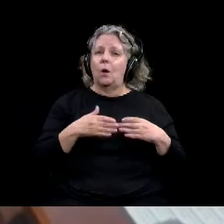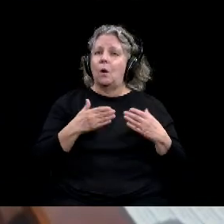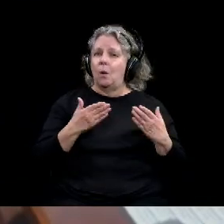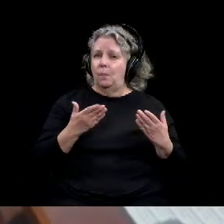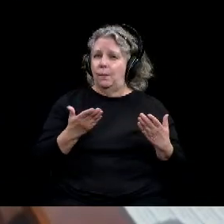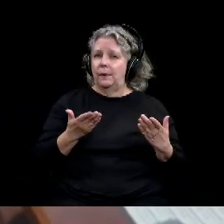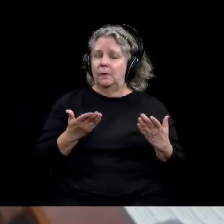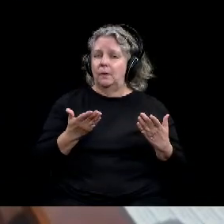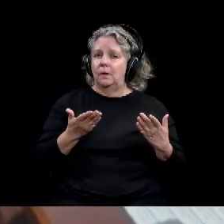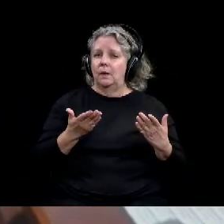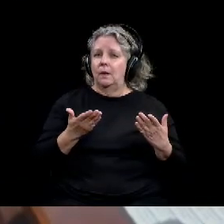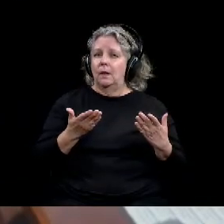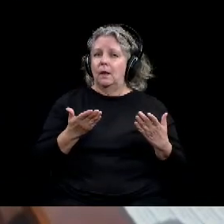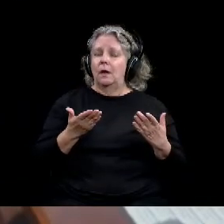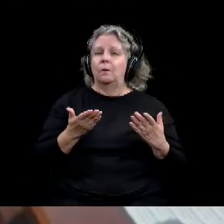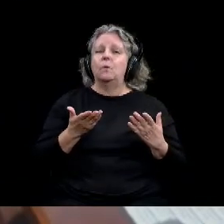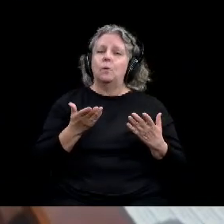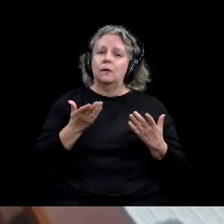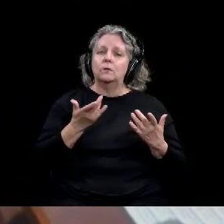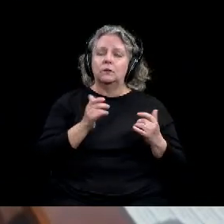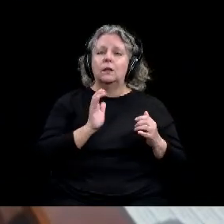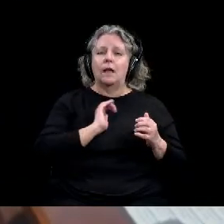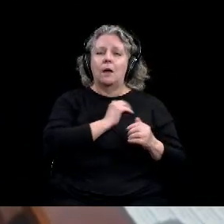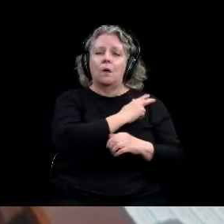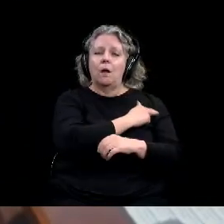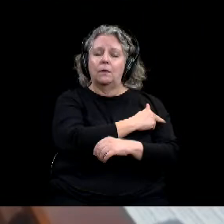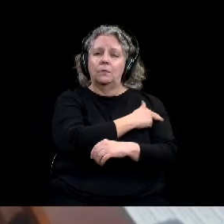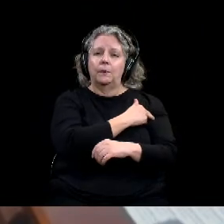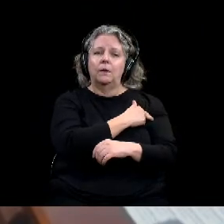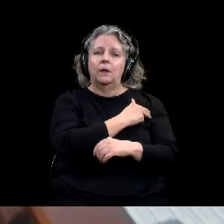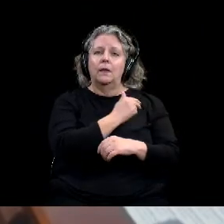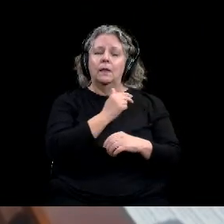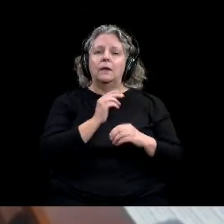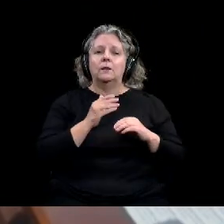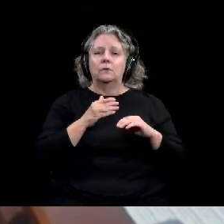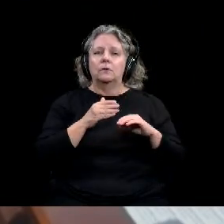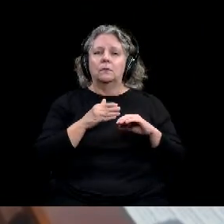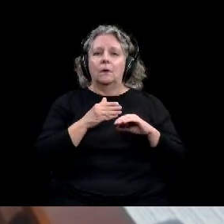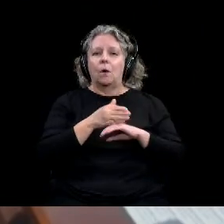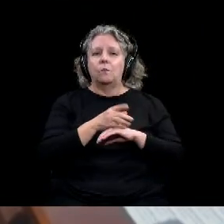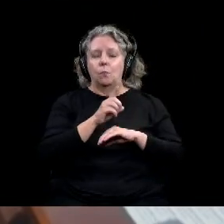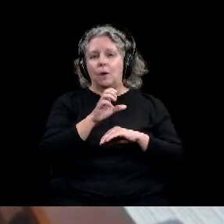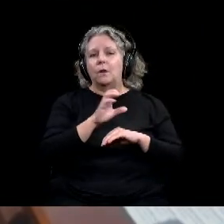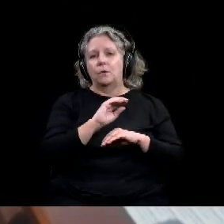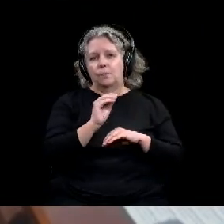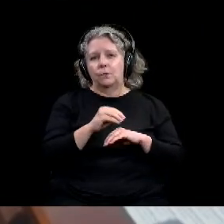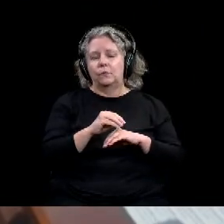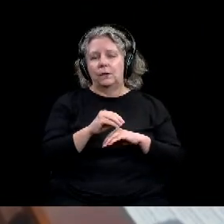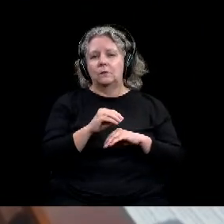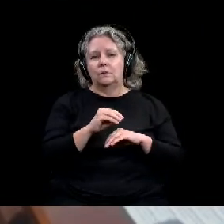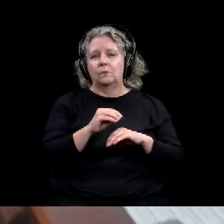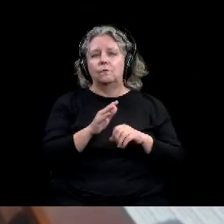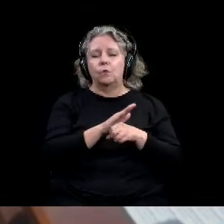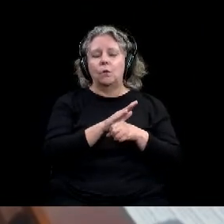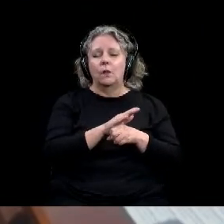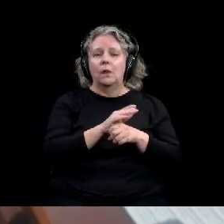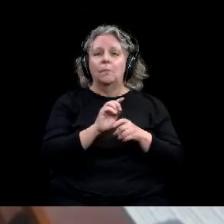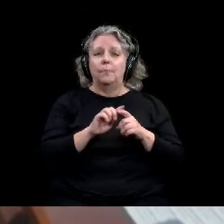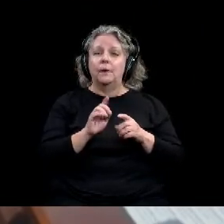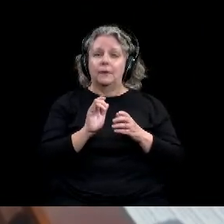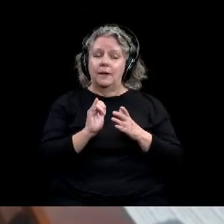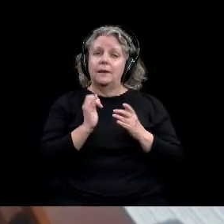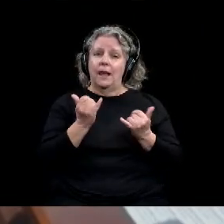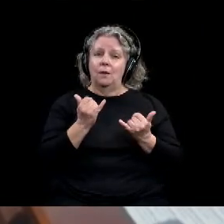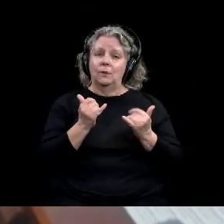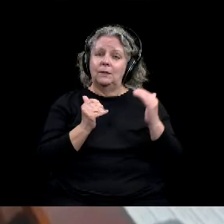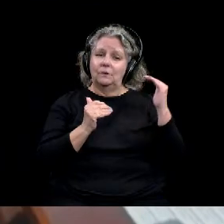been for 2 months now, but is coming down. So that's nice to see. So the areas that I've spoken